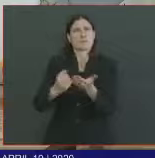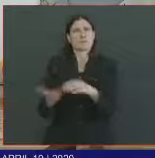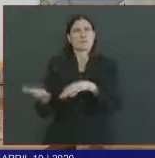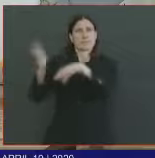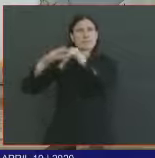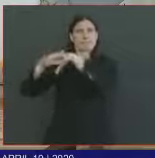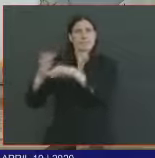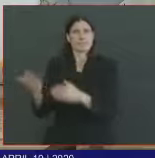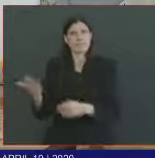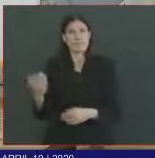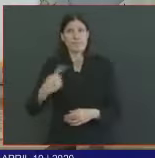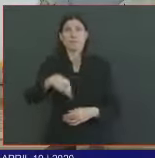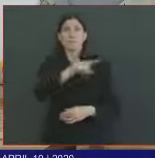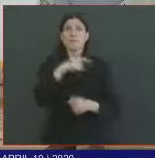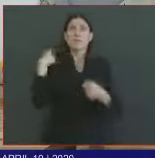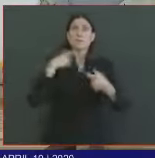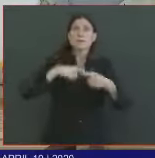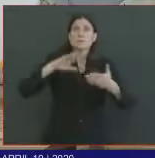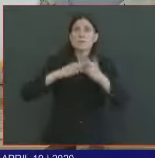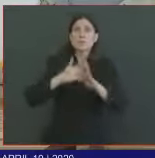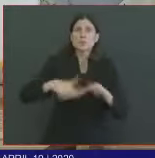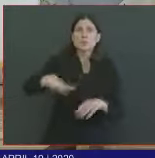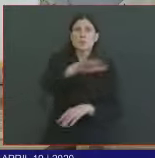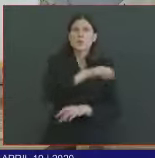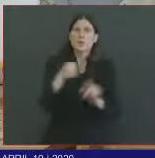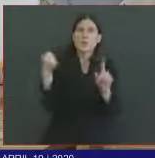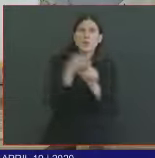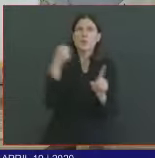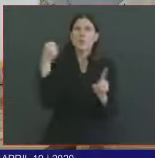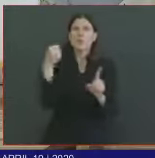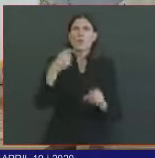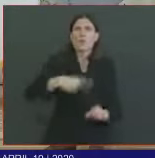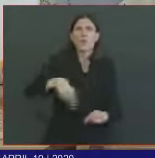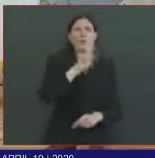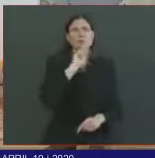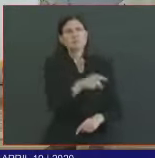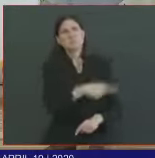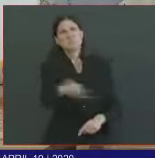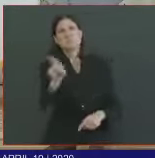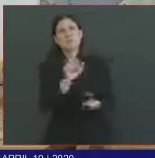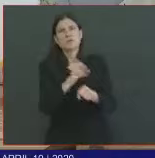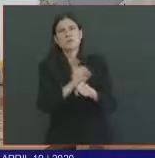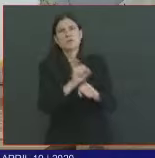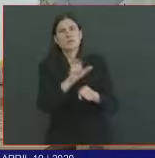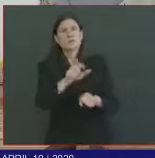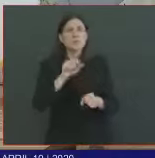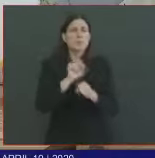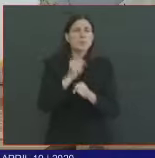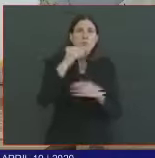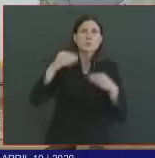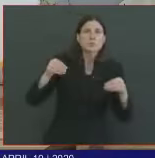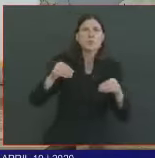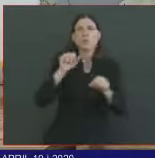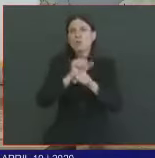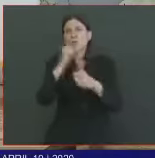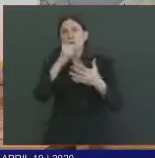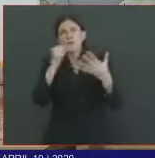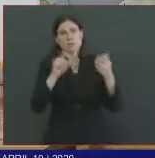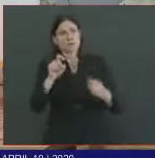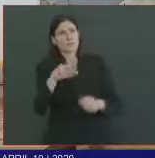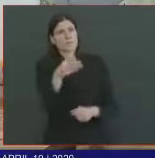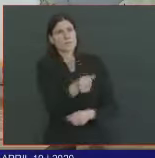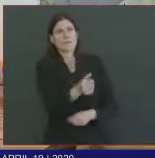are told that they have to work or face economic ruin. Yes, so again, there's no doubt about it that the